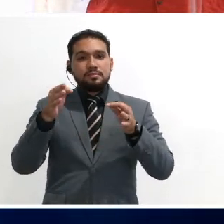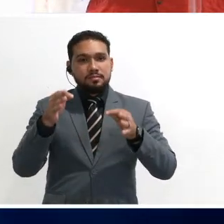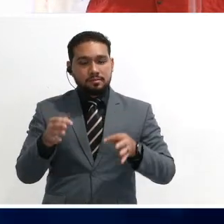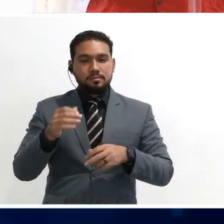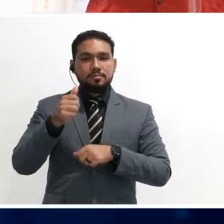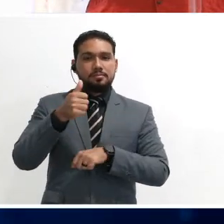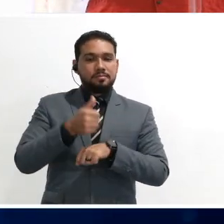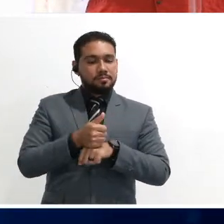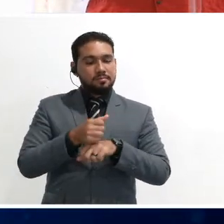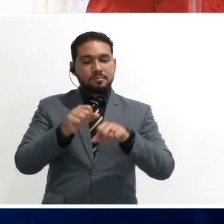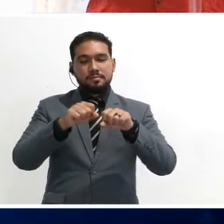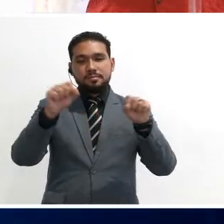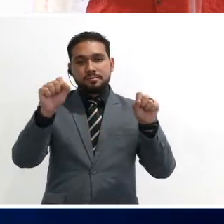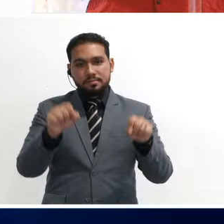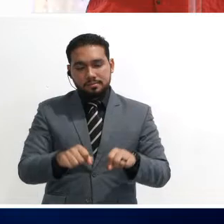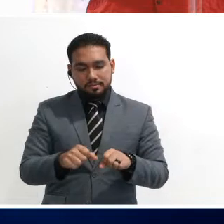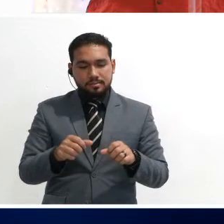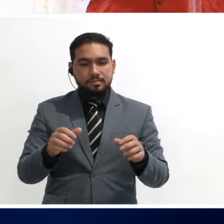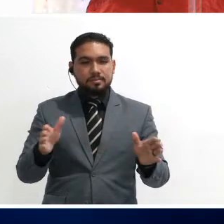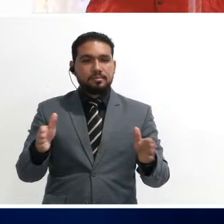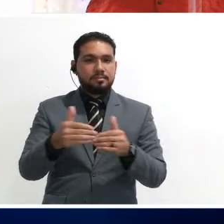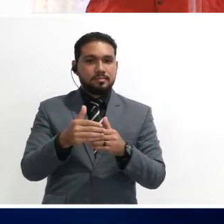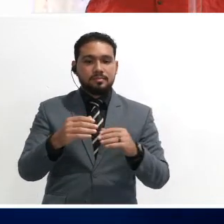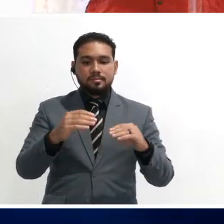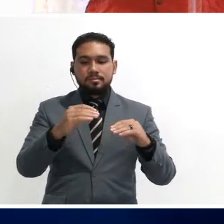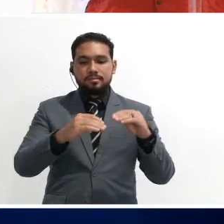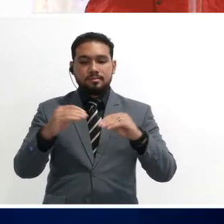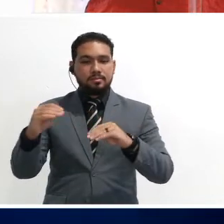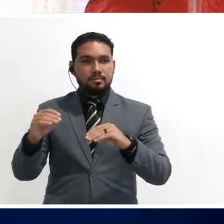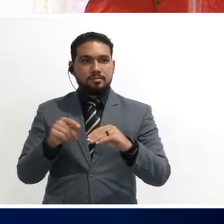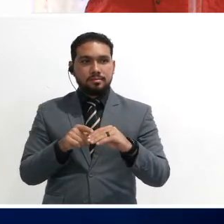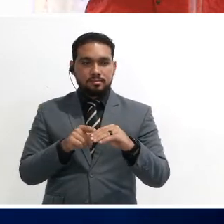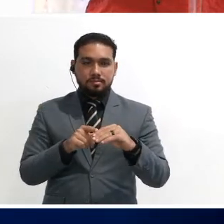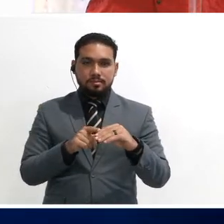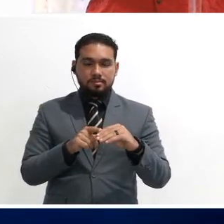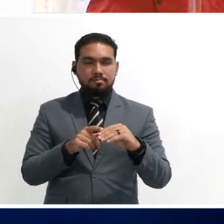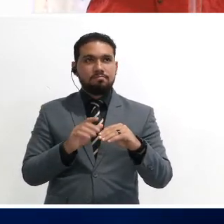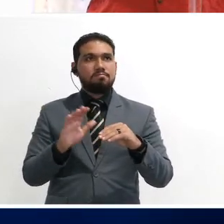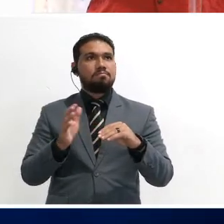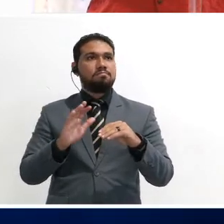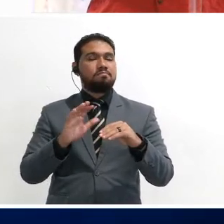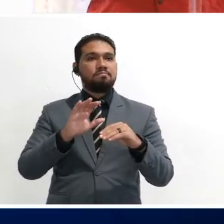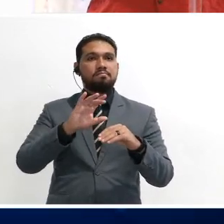on the order of 80 to 90% space savings.